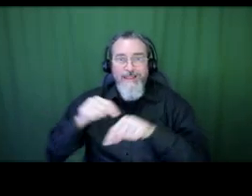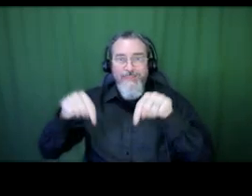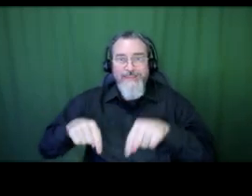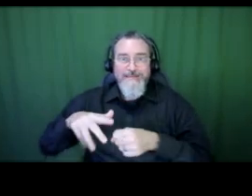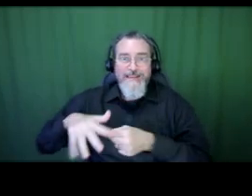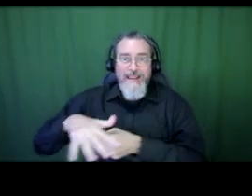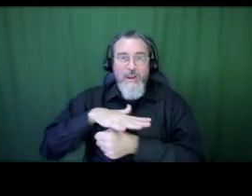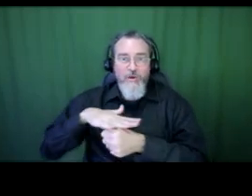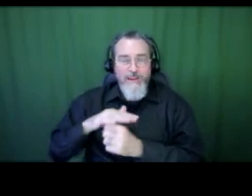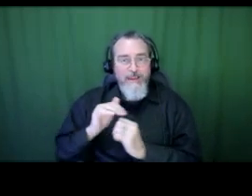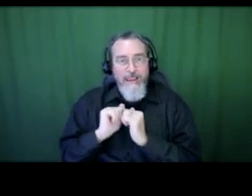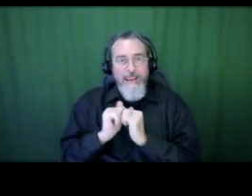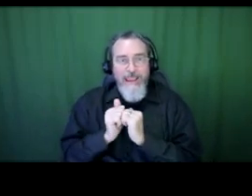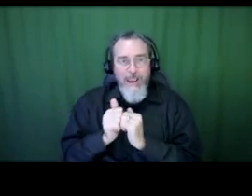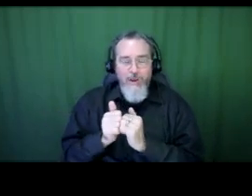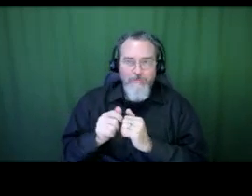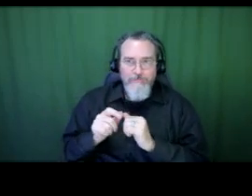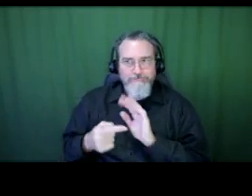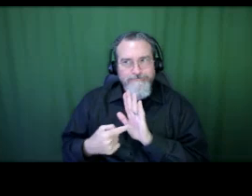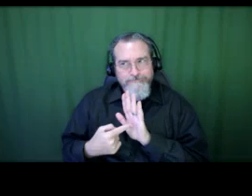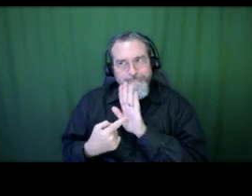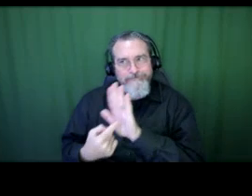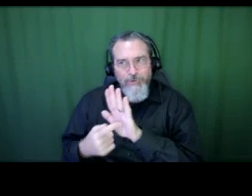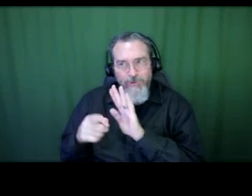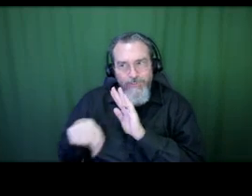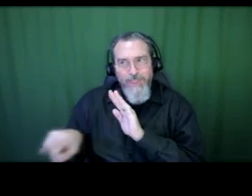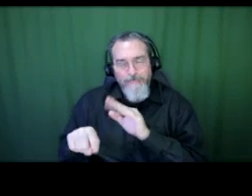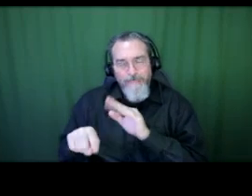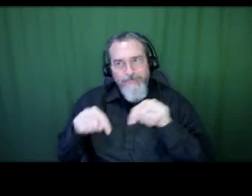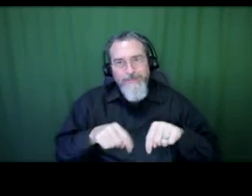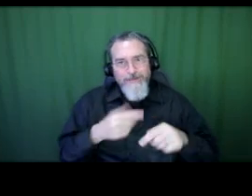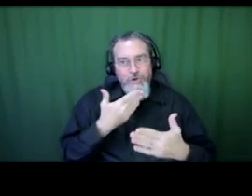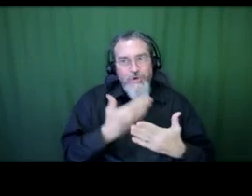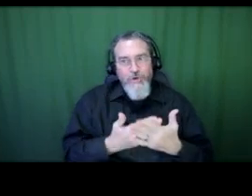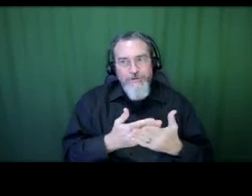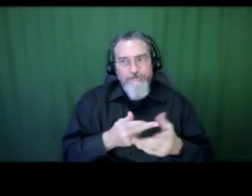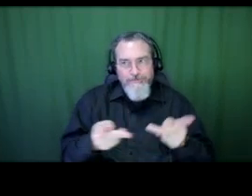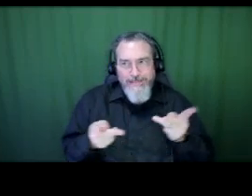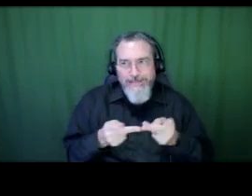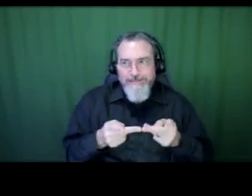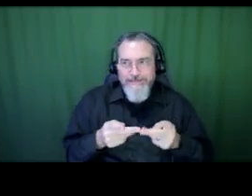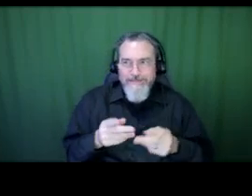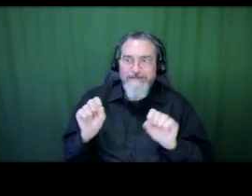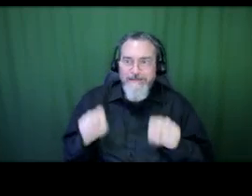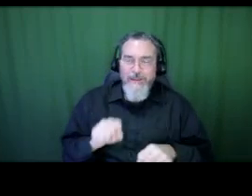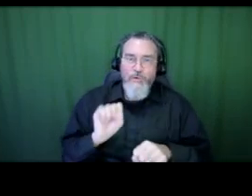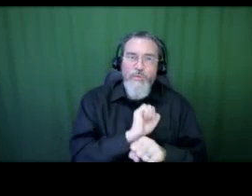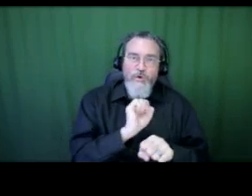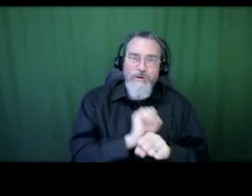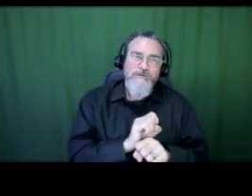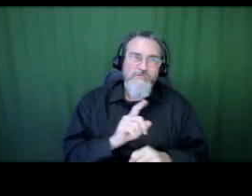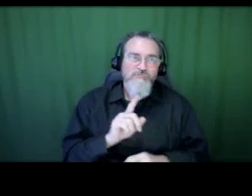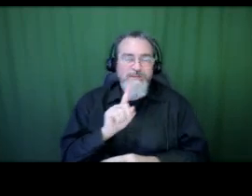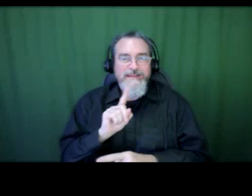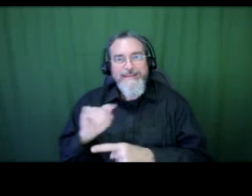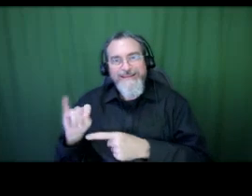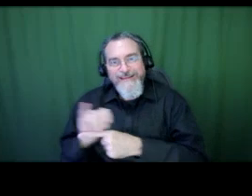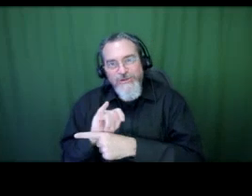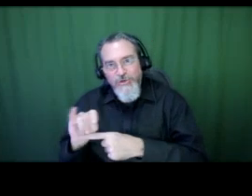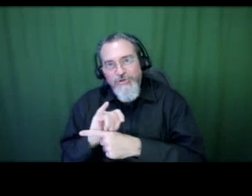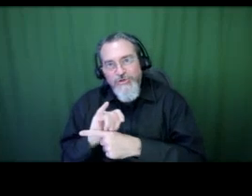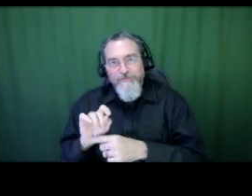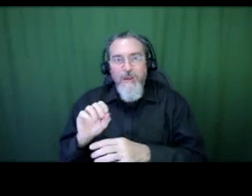curriculum. So we try to look at a learn and learn model while they're learning on the job. What internship or work-based learning experience can we give them, and